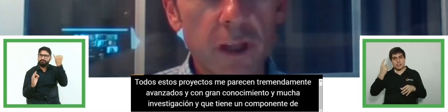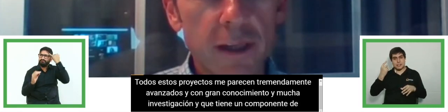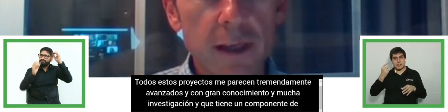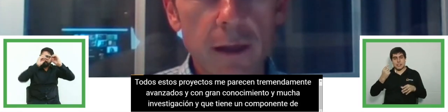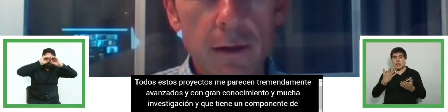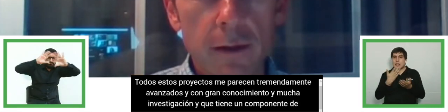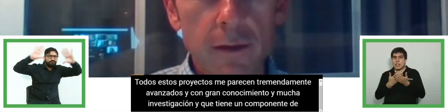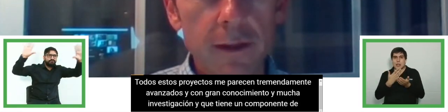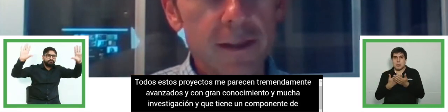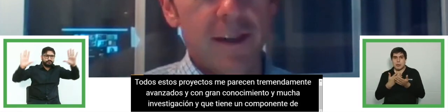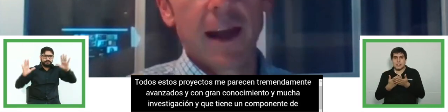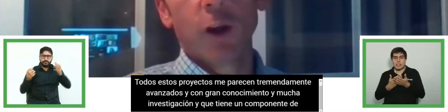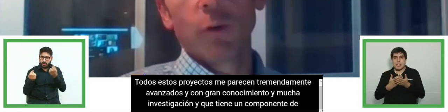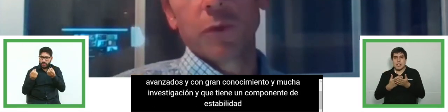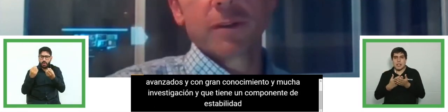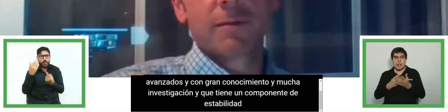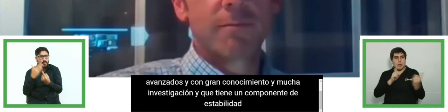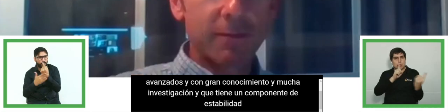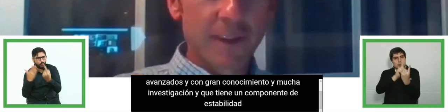disseminated, and